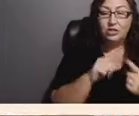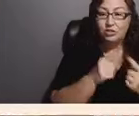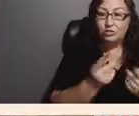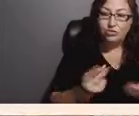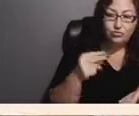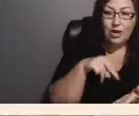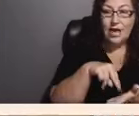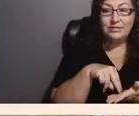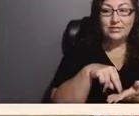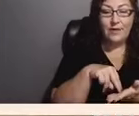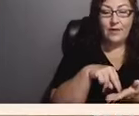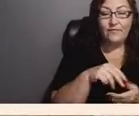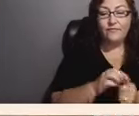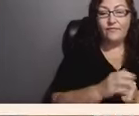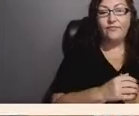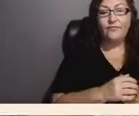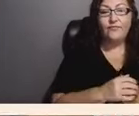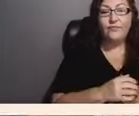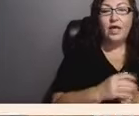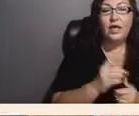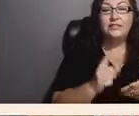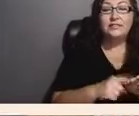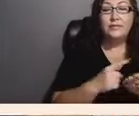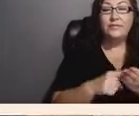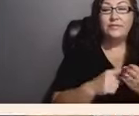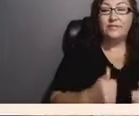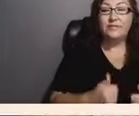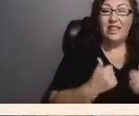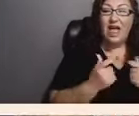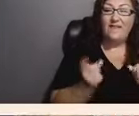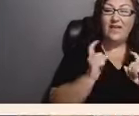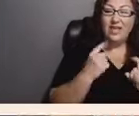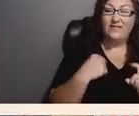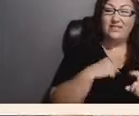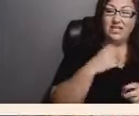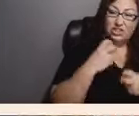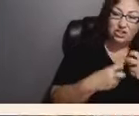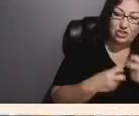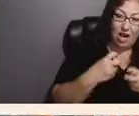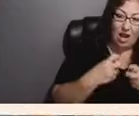above. Sometimes life gives us a trial.